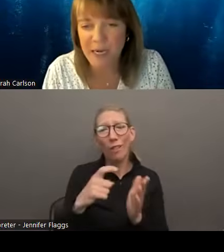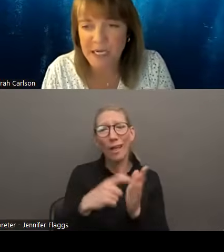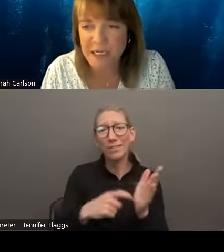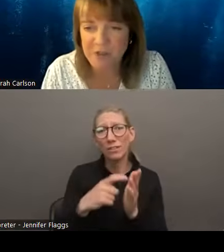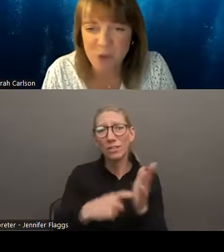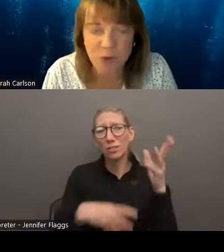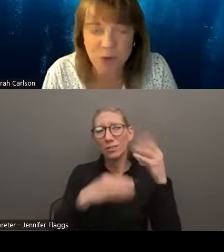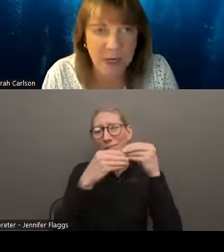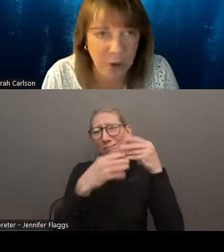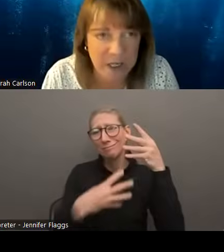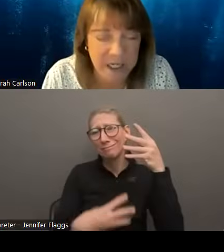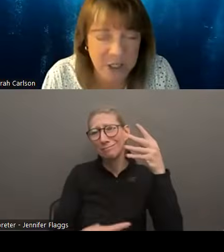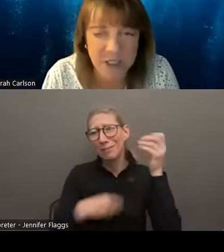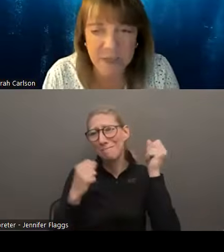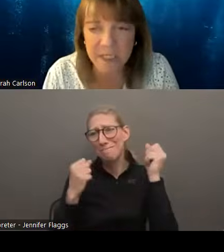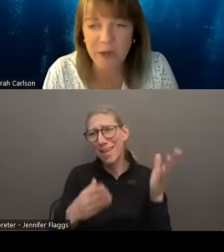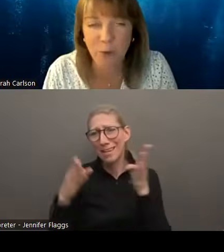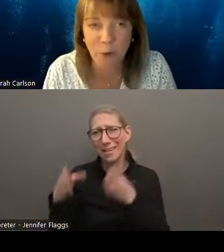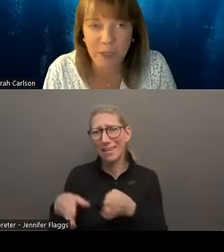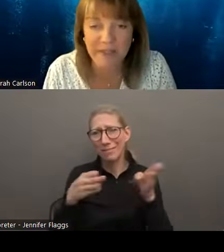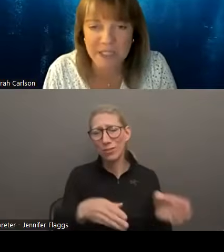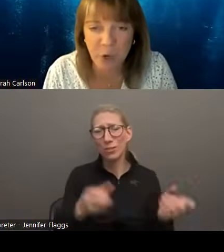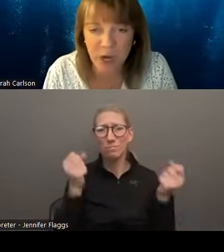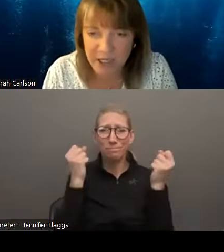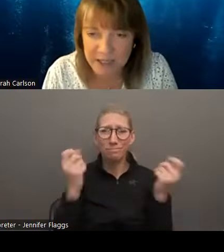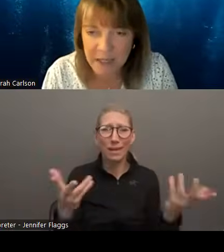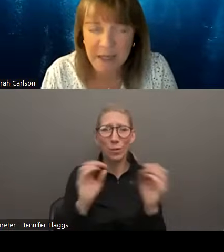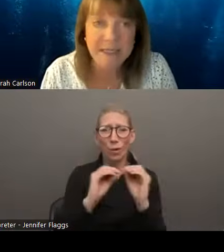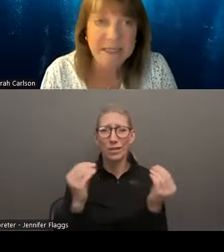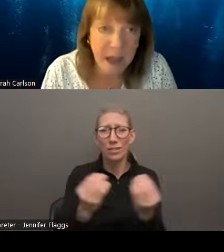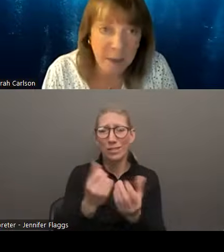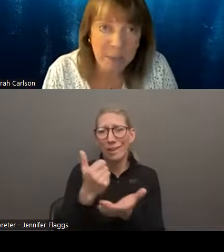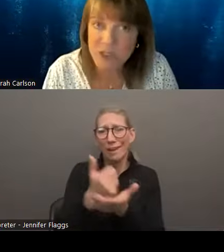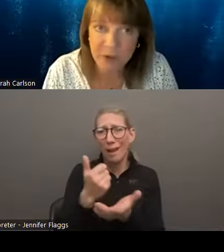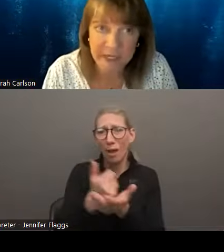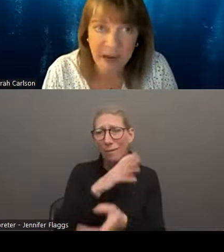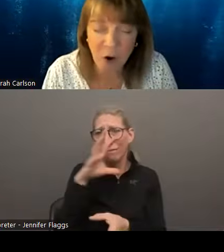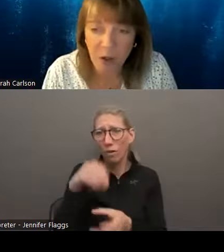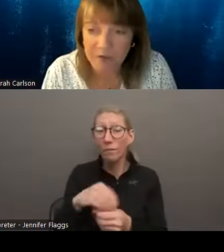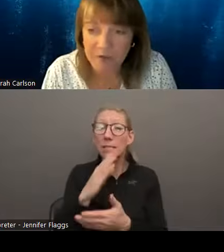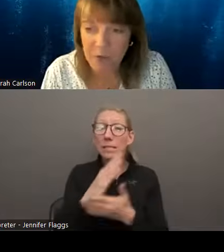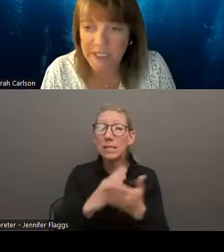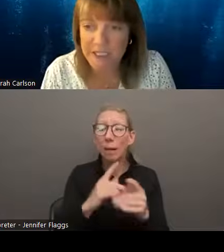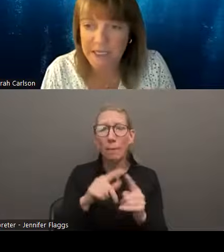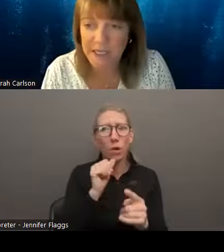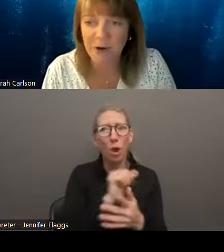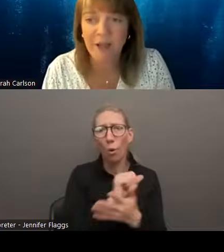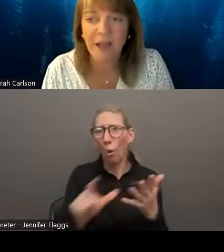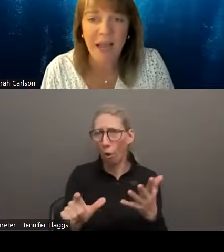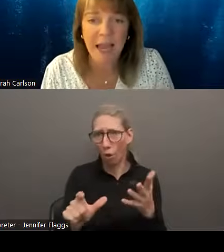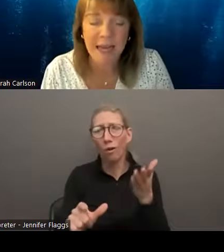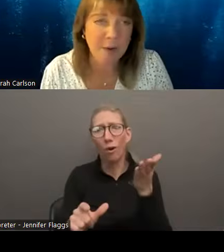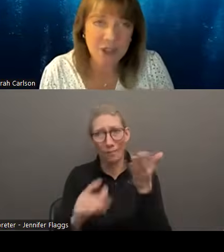so many individuals and organizations that played a role in this project. Some, but certainly not all of them, are listed